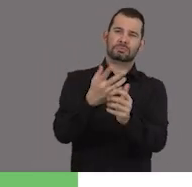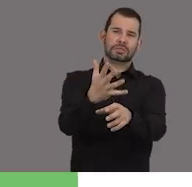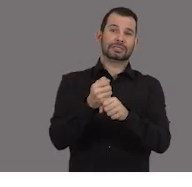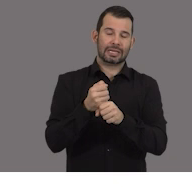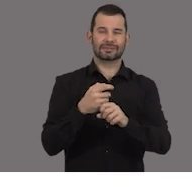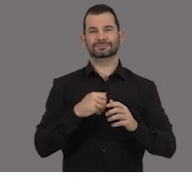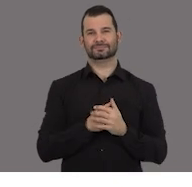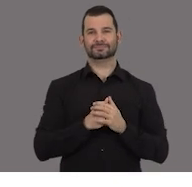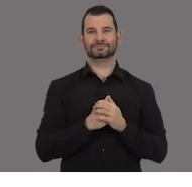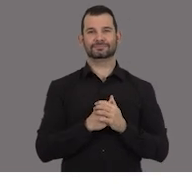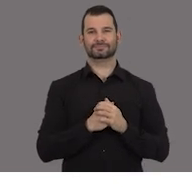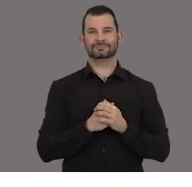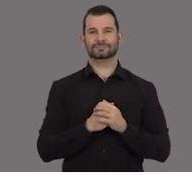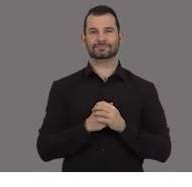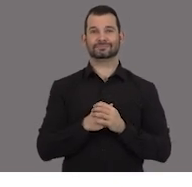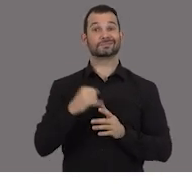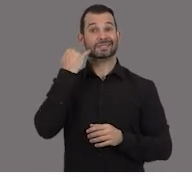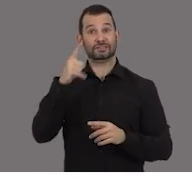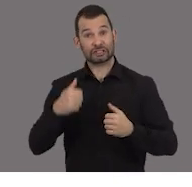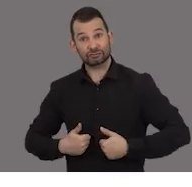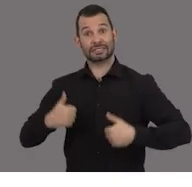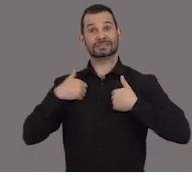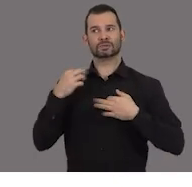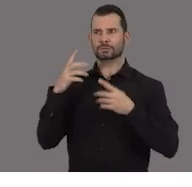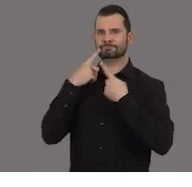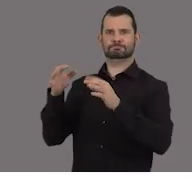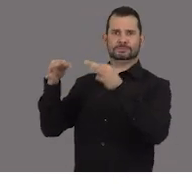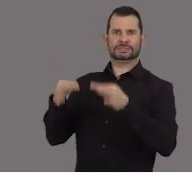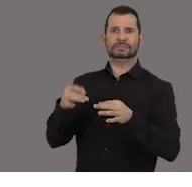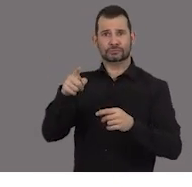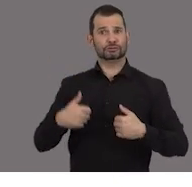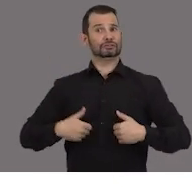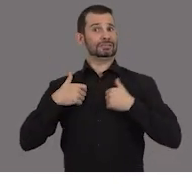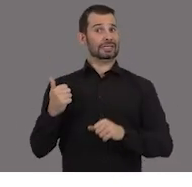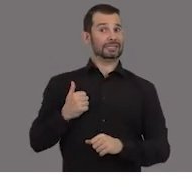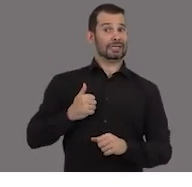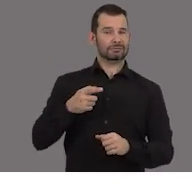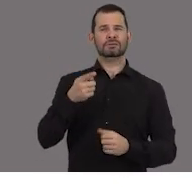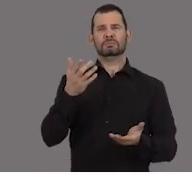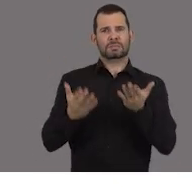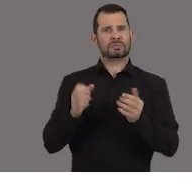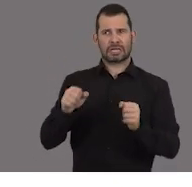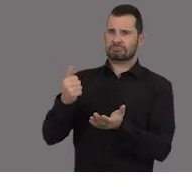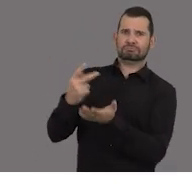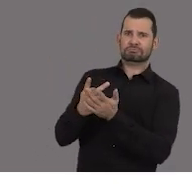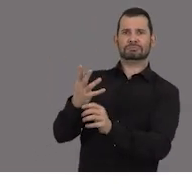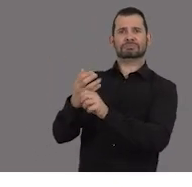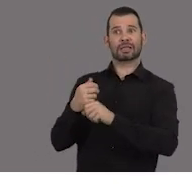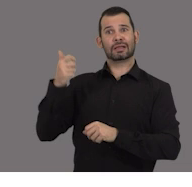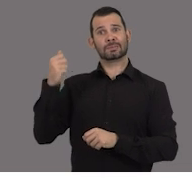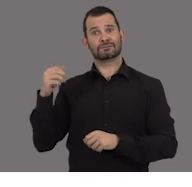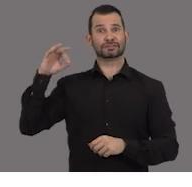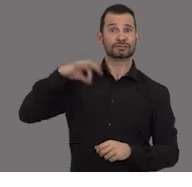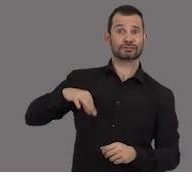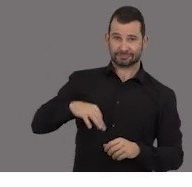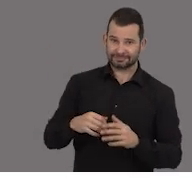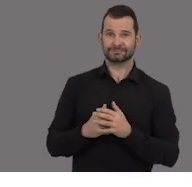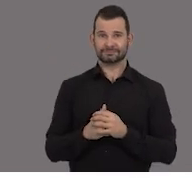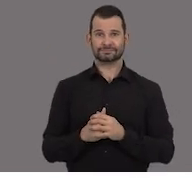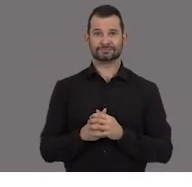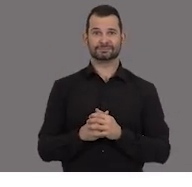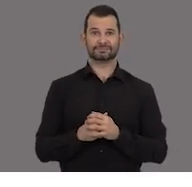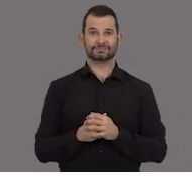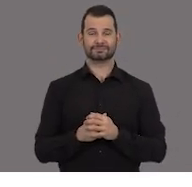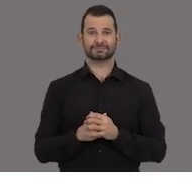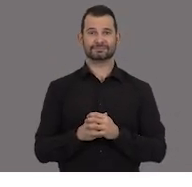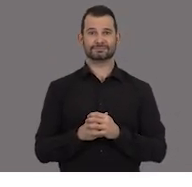receive. If you're a resident or deemed resident of Canada, you may be eligible for benefits